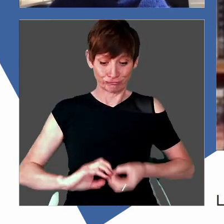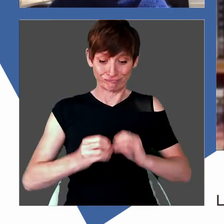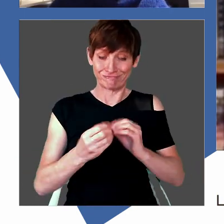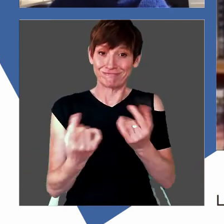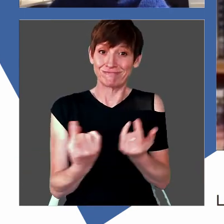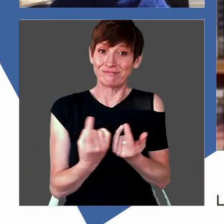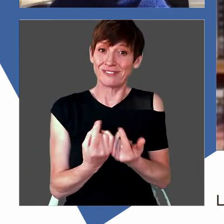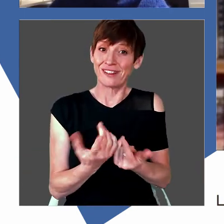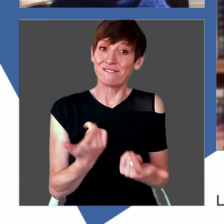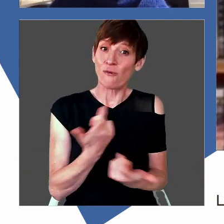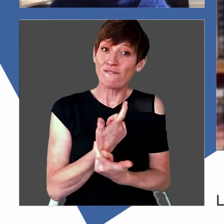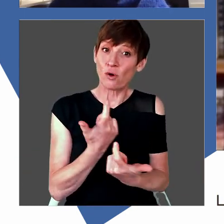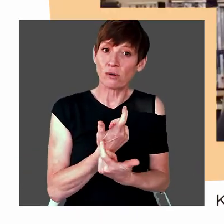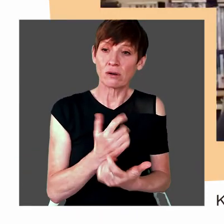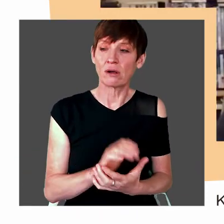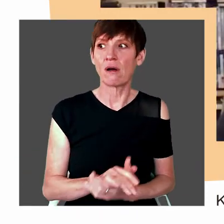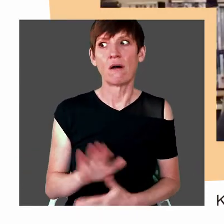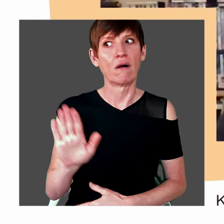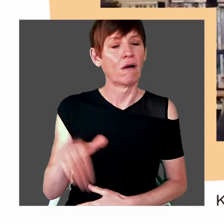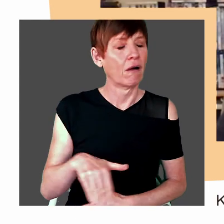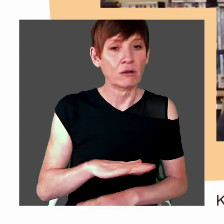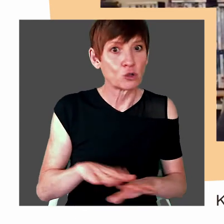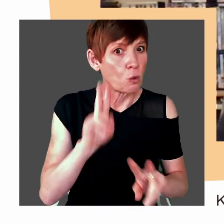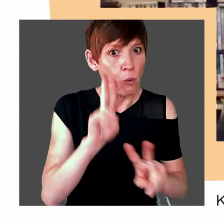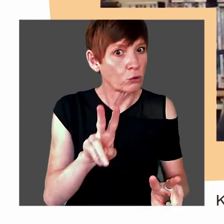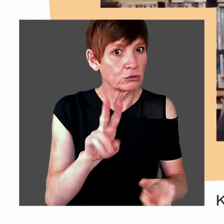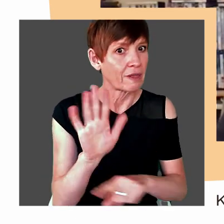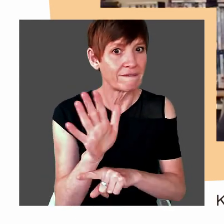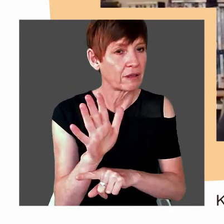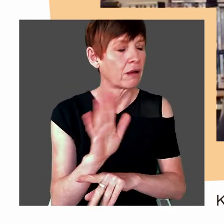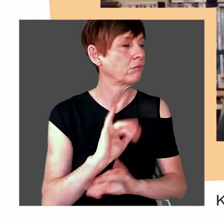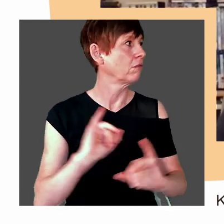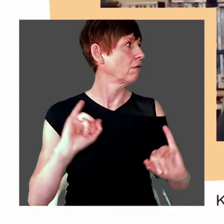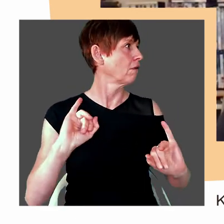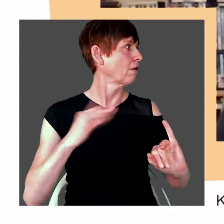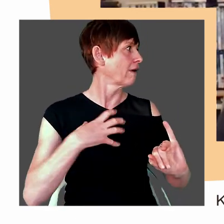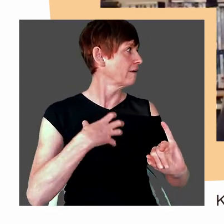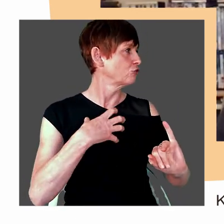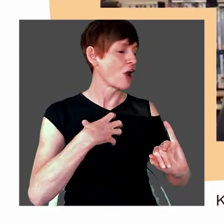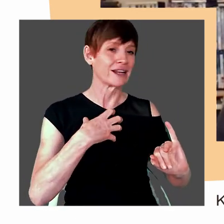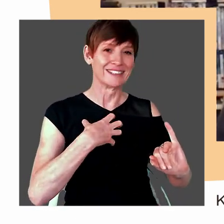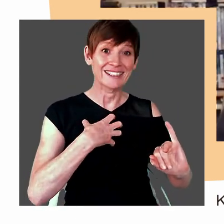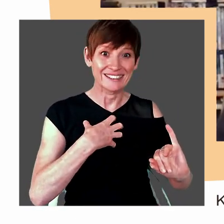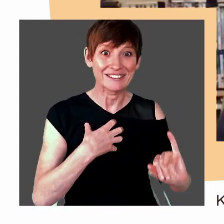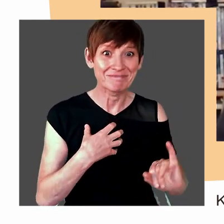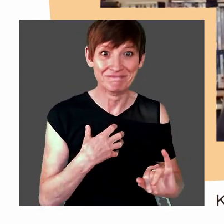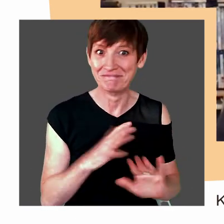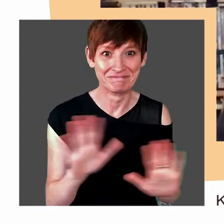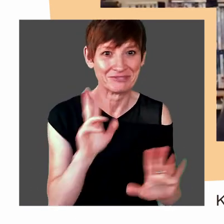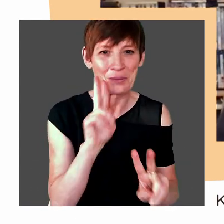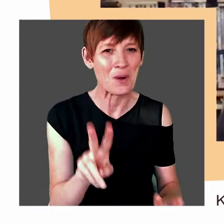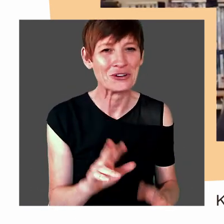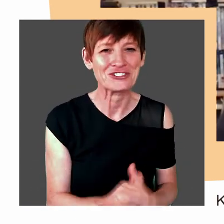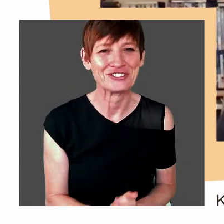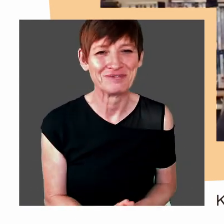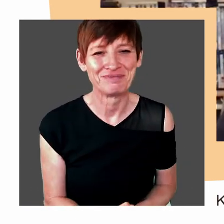now. That film, but don't watch that film because it's absolutely terrifying. It is, yeah, it is.